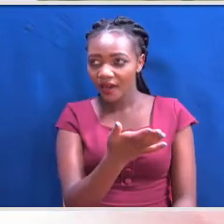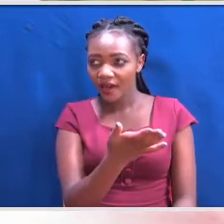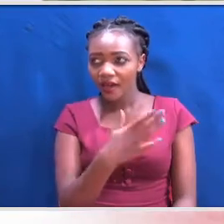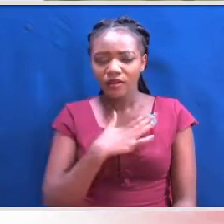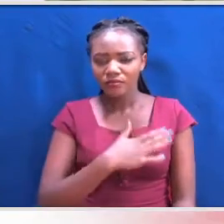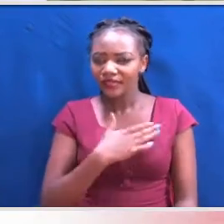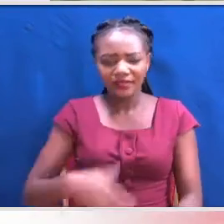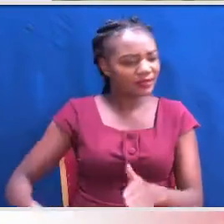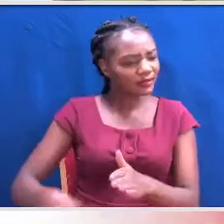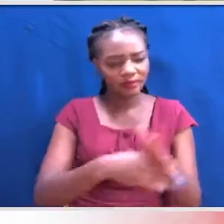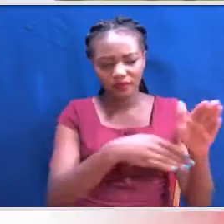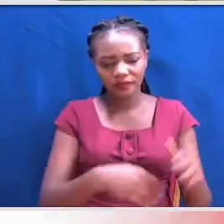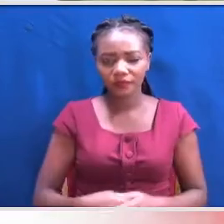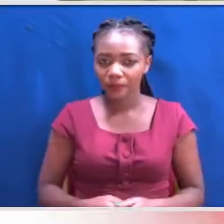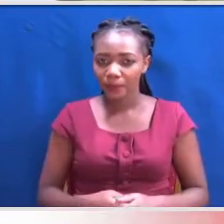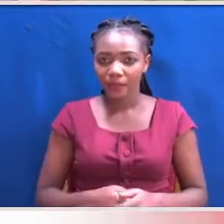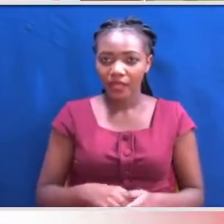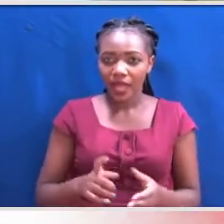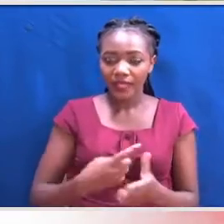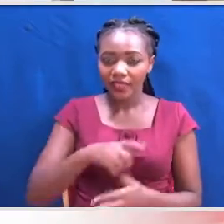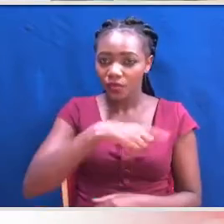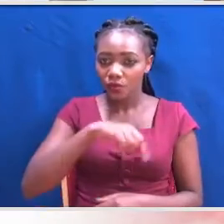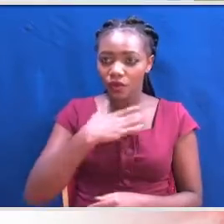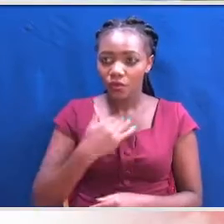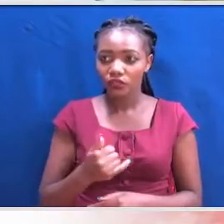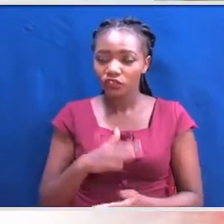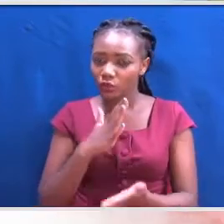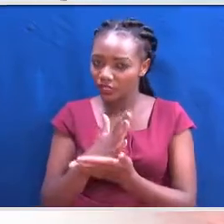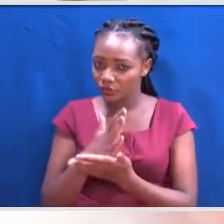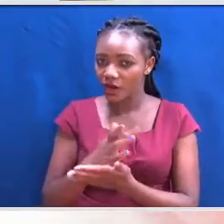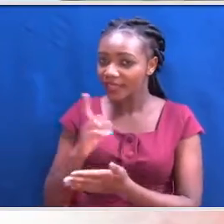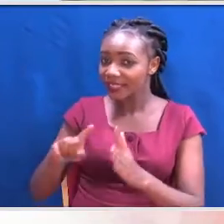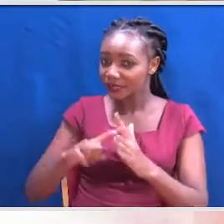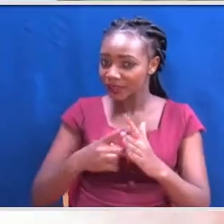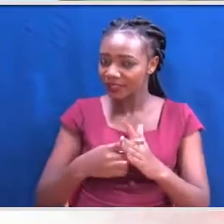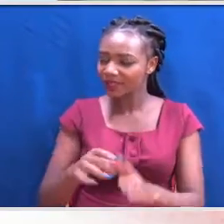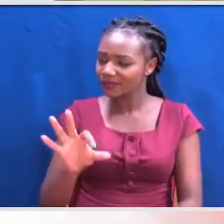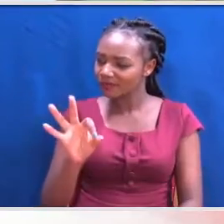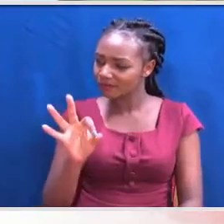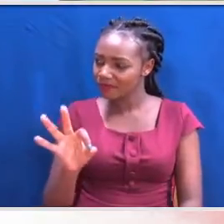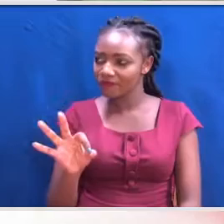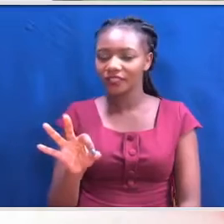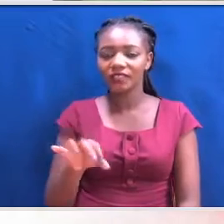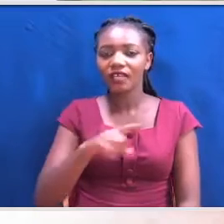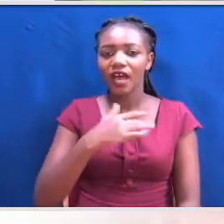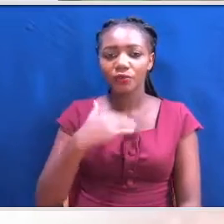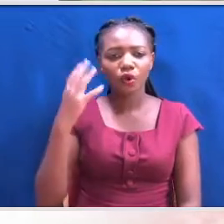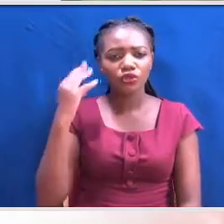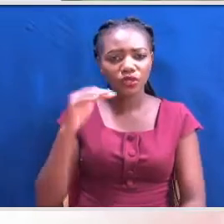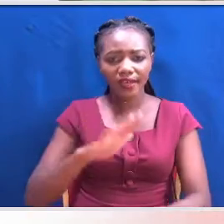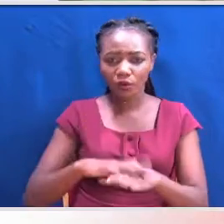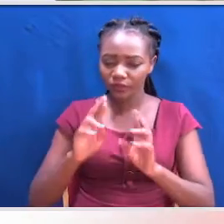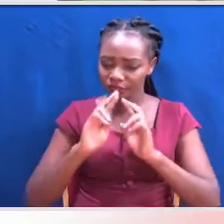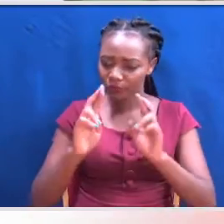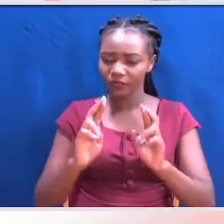mufukuze. Sawa sawa. Na hatutaki kusikia hii transformer tukizidua hii mradi. Tunataka kusikia